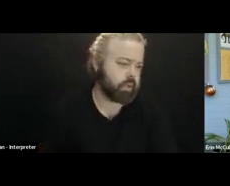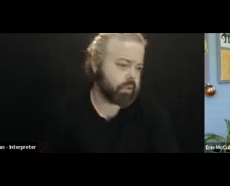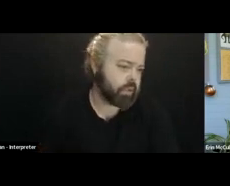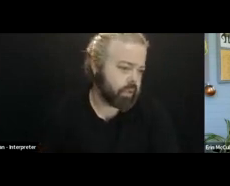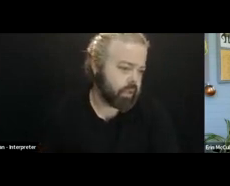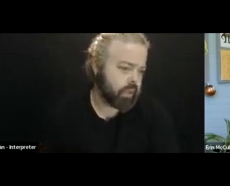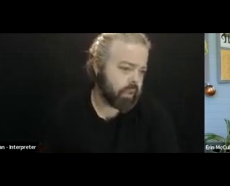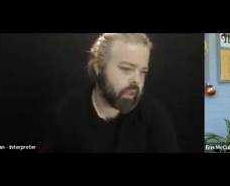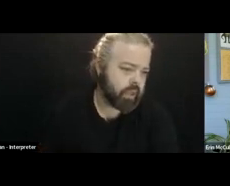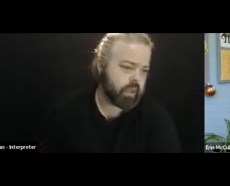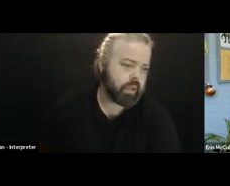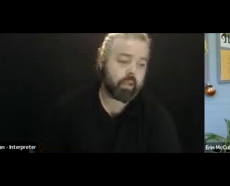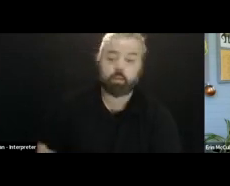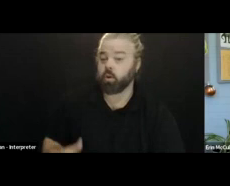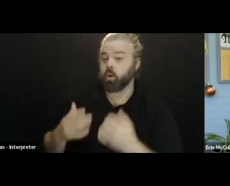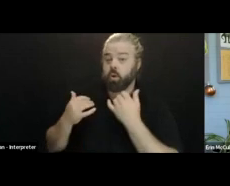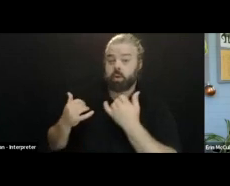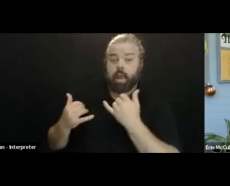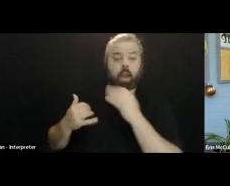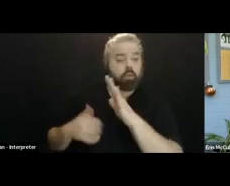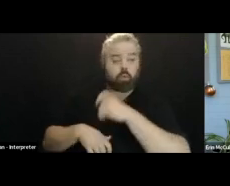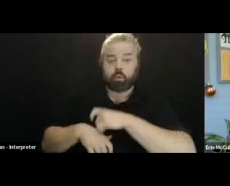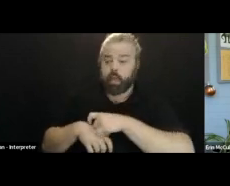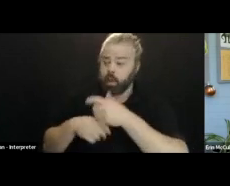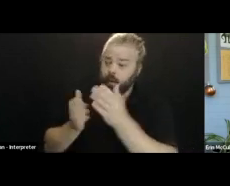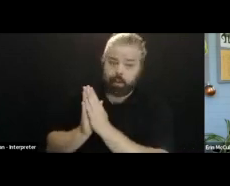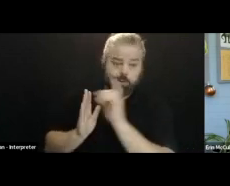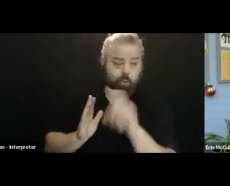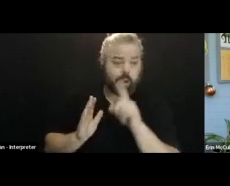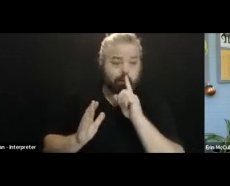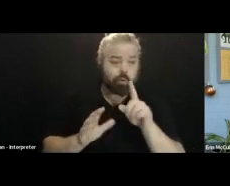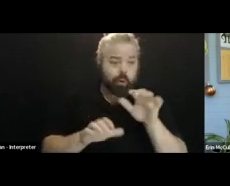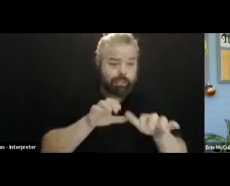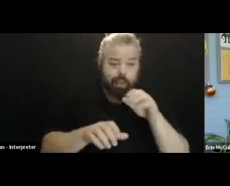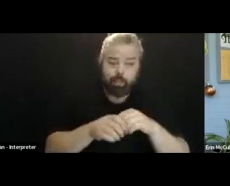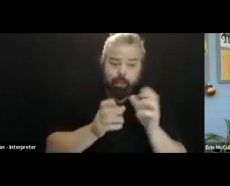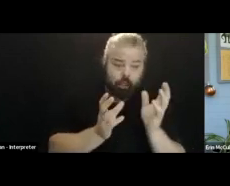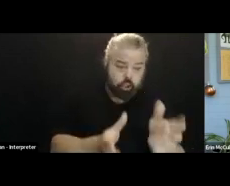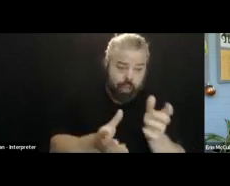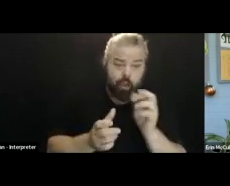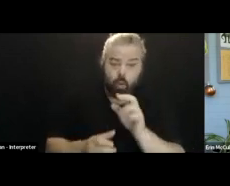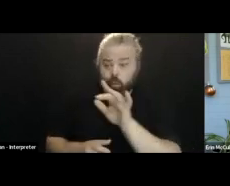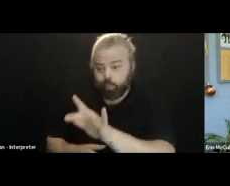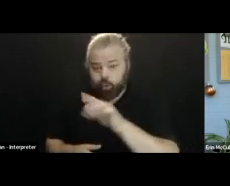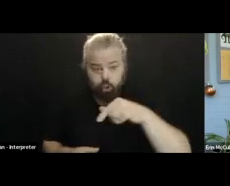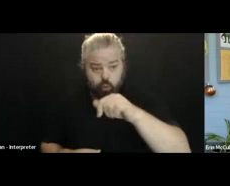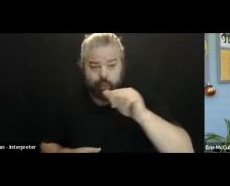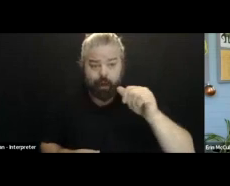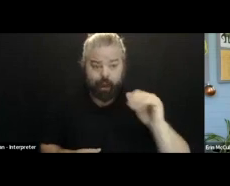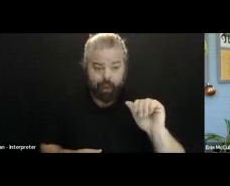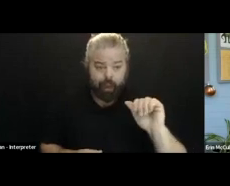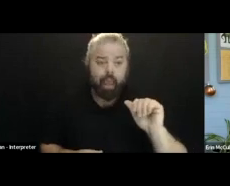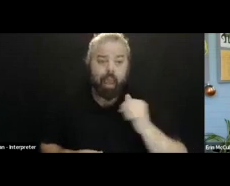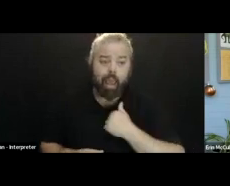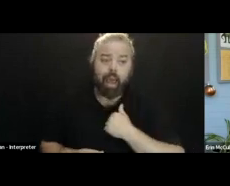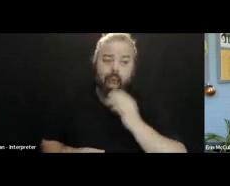Now's the time to ask questions. Just type them in the chat or the Q&A, and I'll read those to Erin, and we'll get any of your questions you may